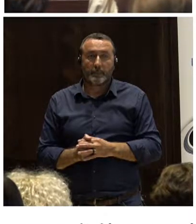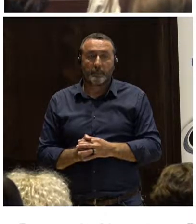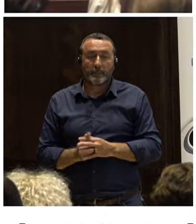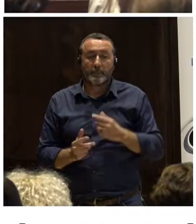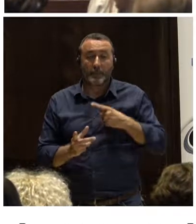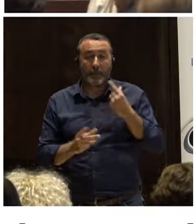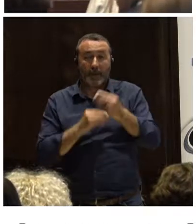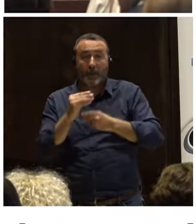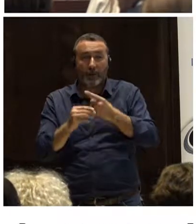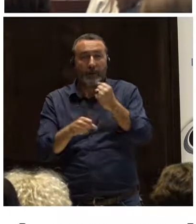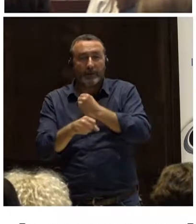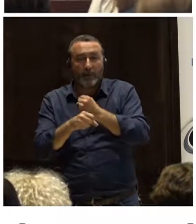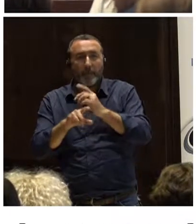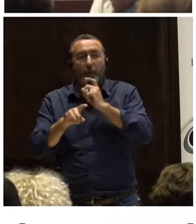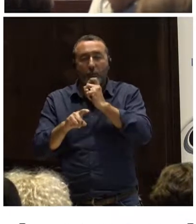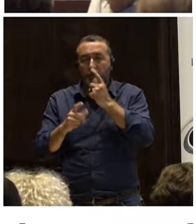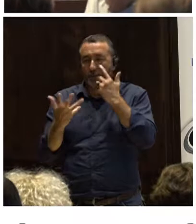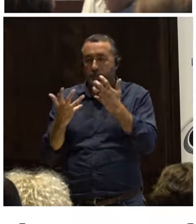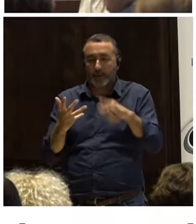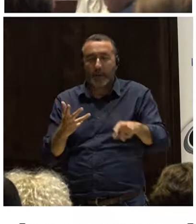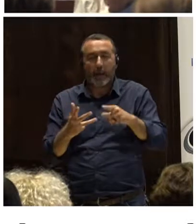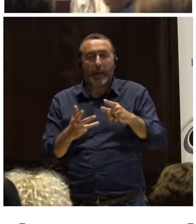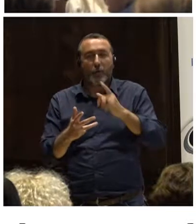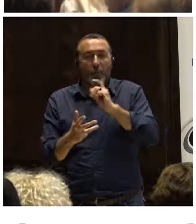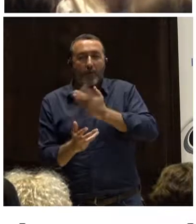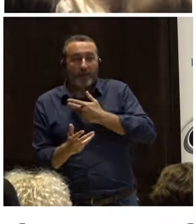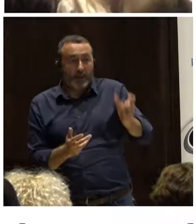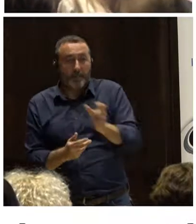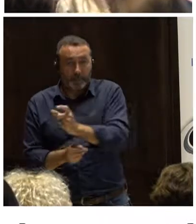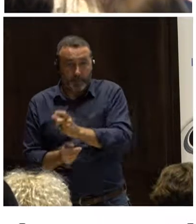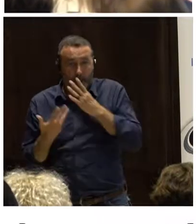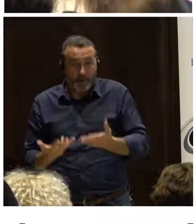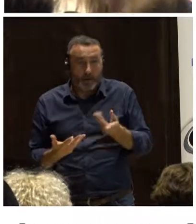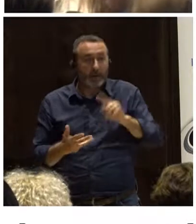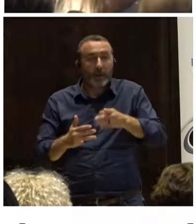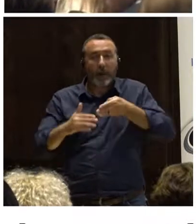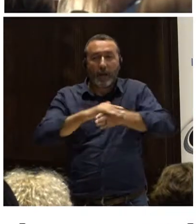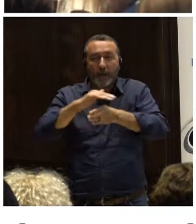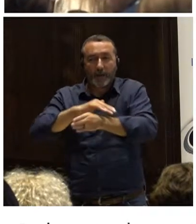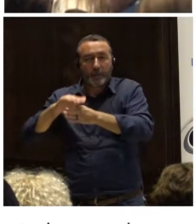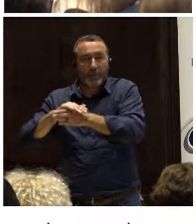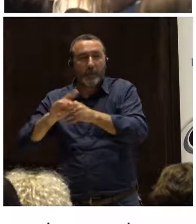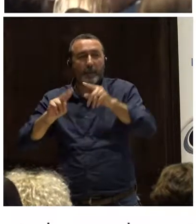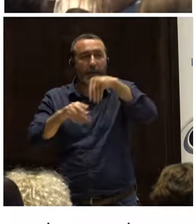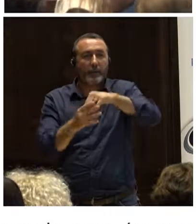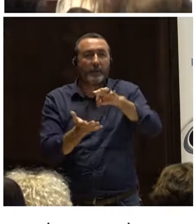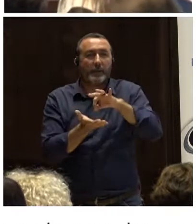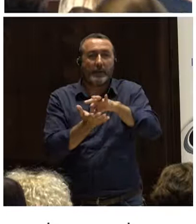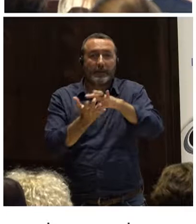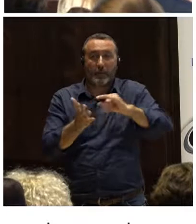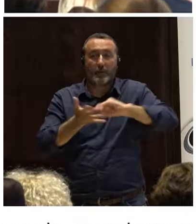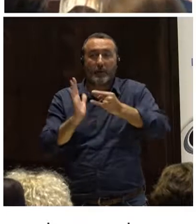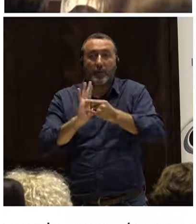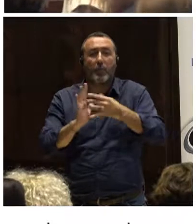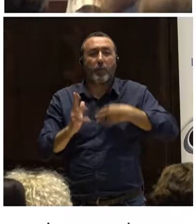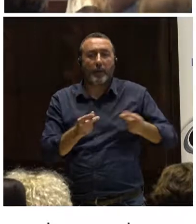I work with that assistive technology service, and they want to be able to buy things off the shelf and have parents